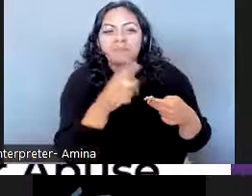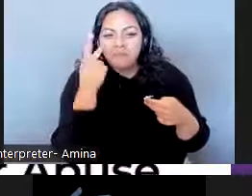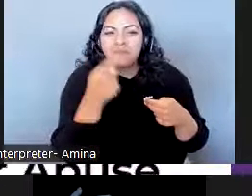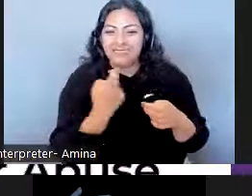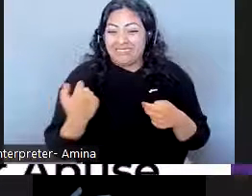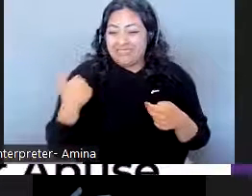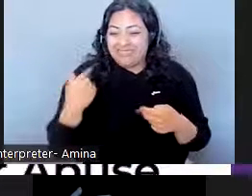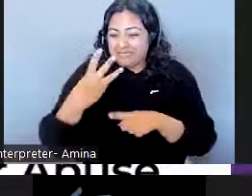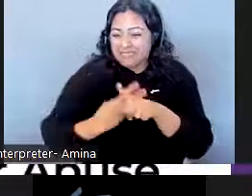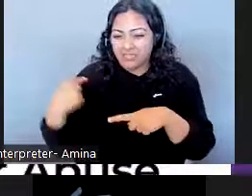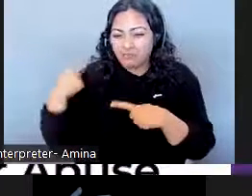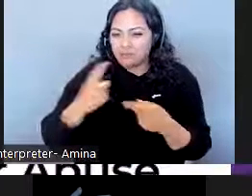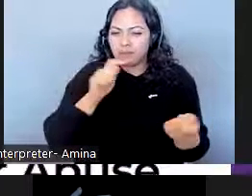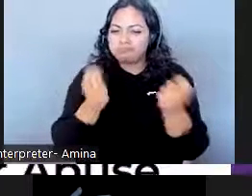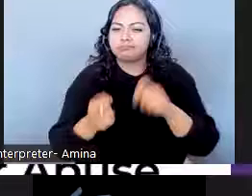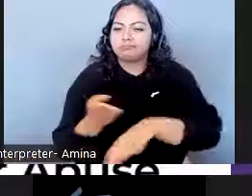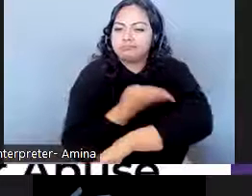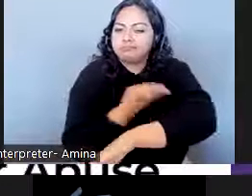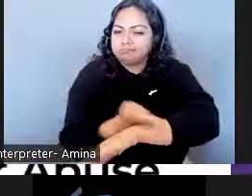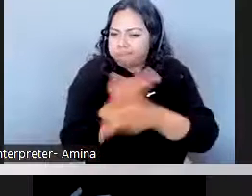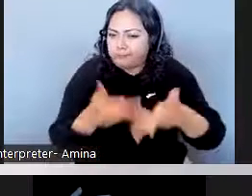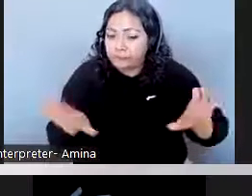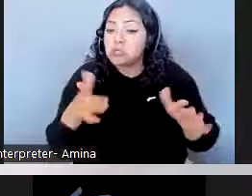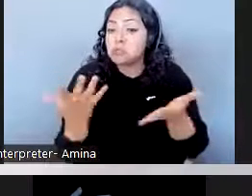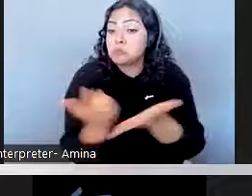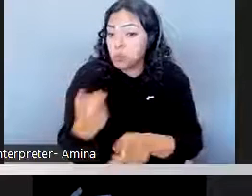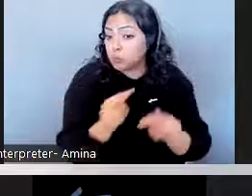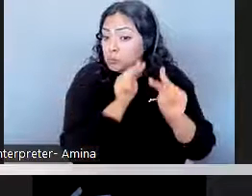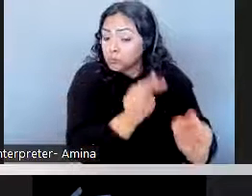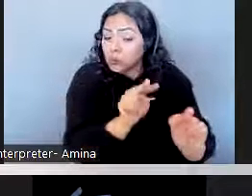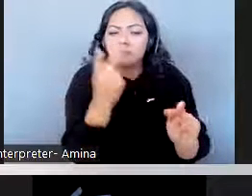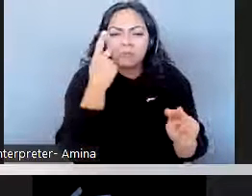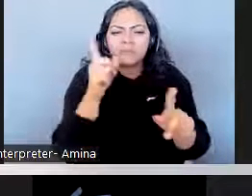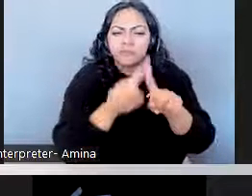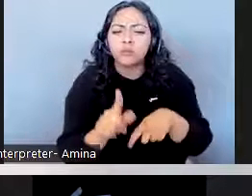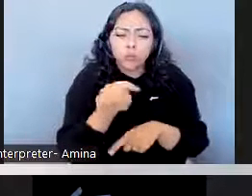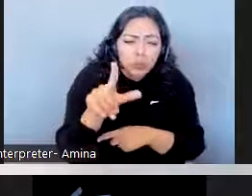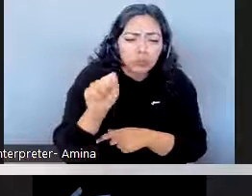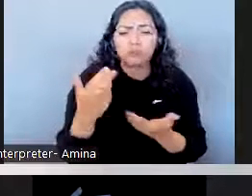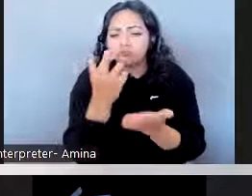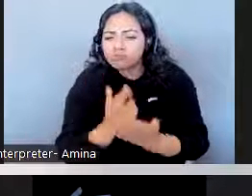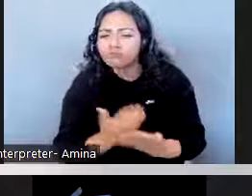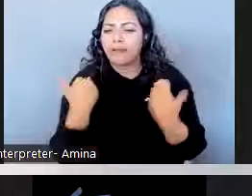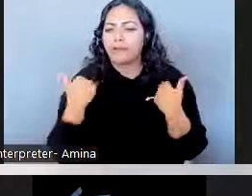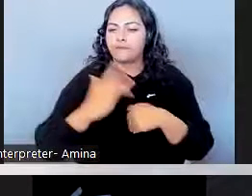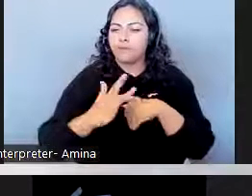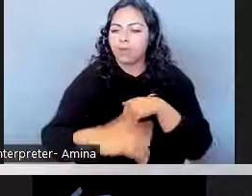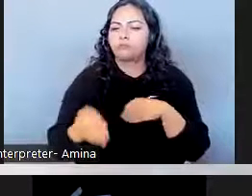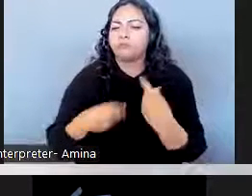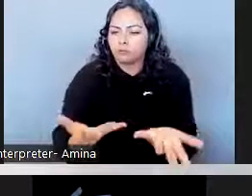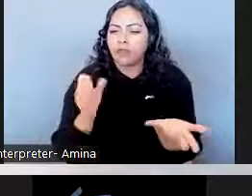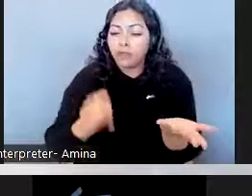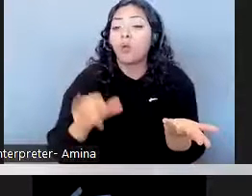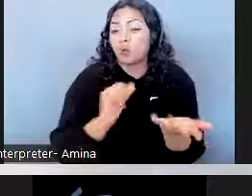past 6 months, so you can have a look there to find out different resources and tools that we have available that you can download free